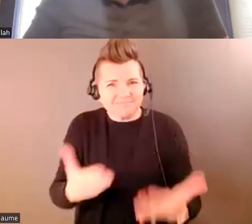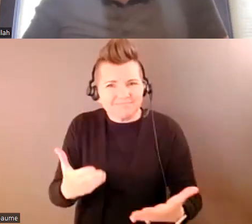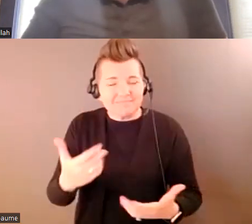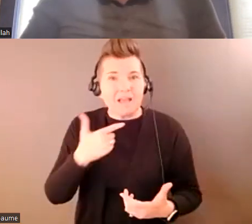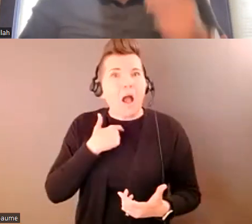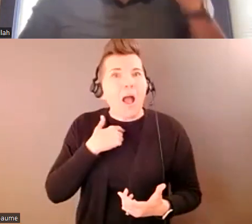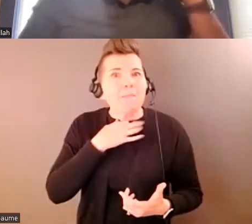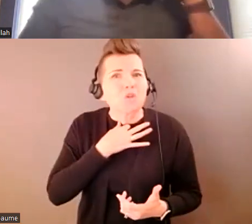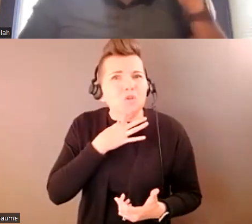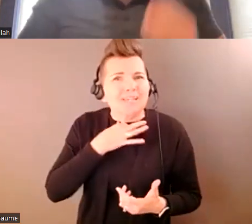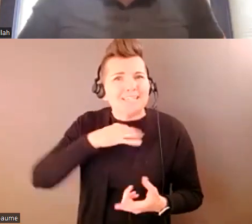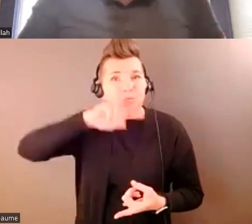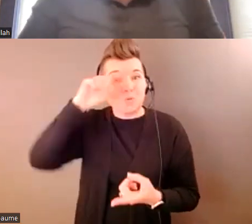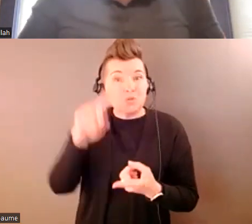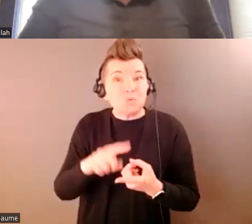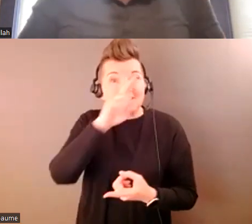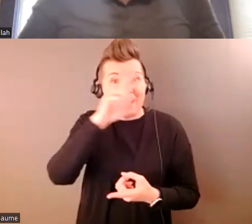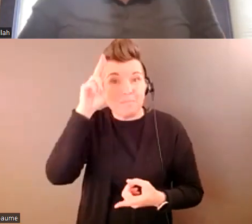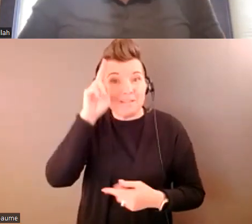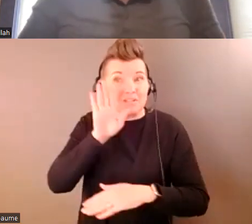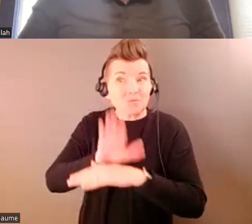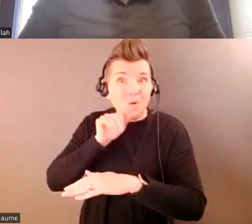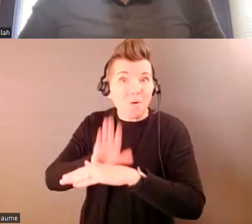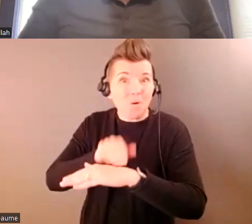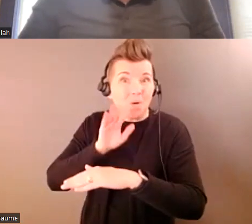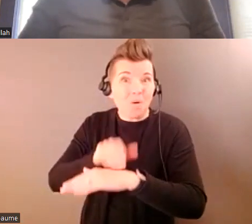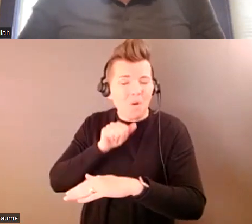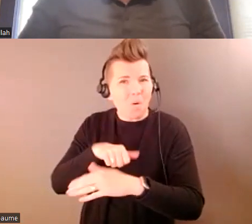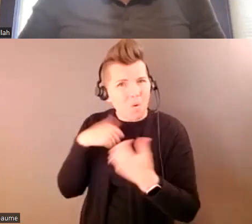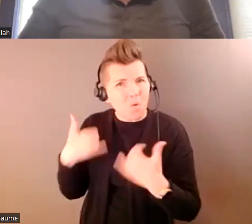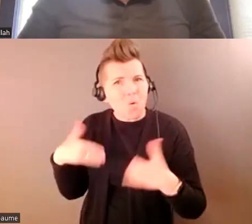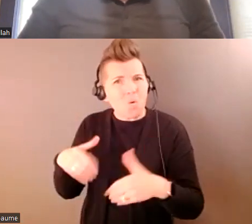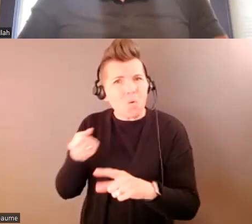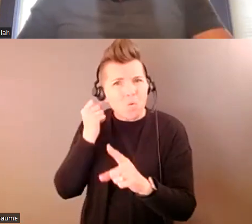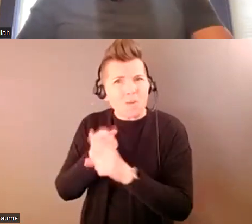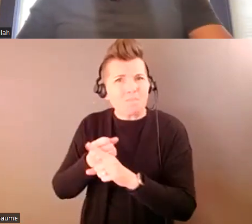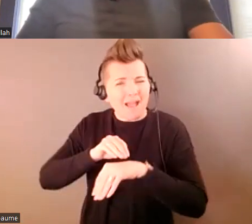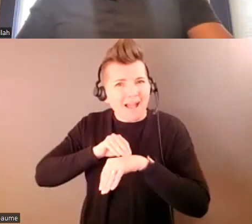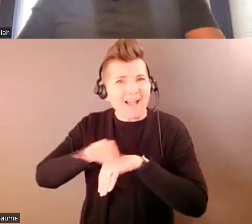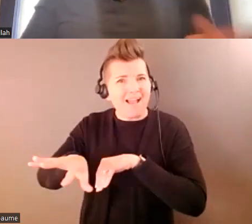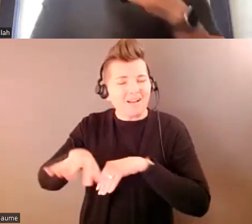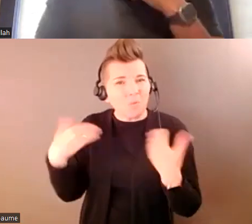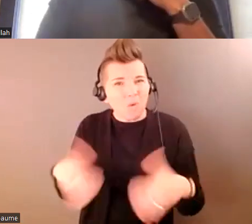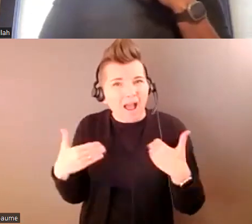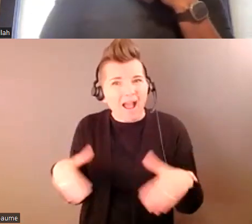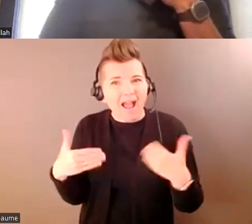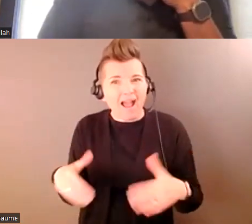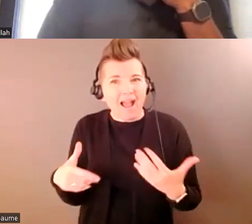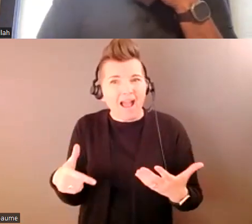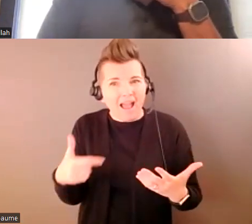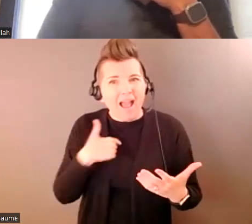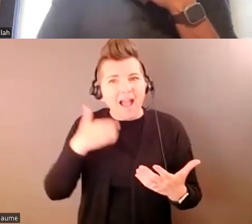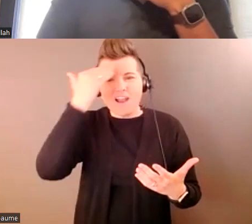calls impact, you know, and I think in ongoing conversations, maybe we could talk a little more about the kinds of implications